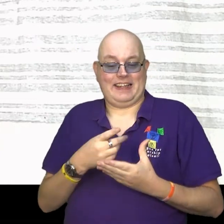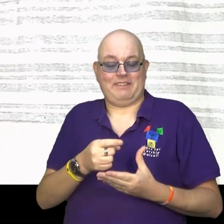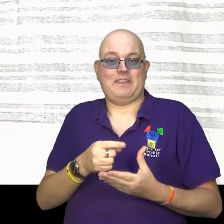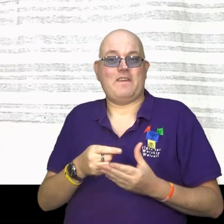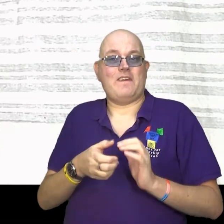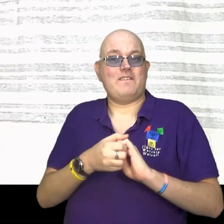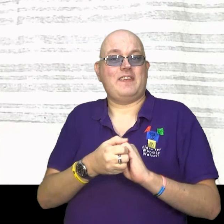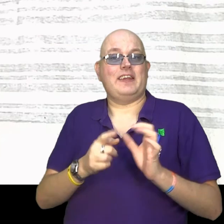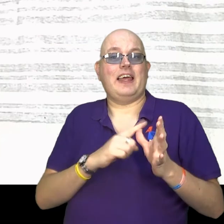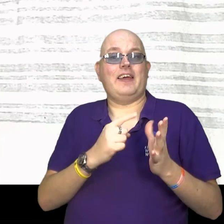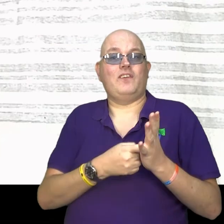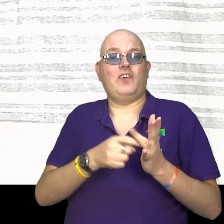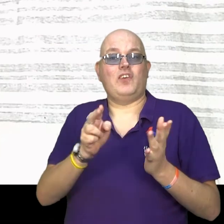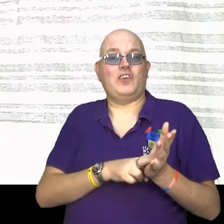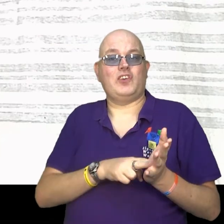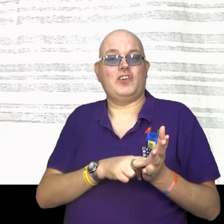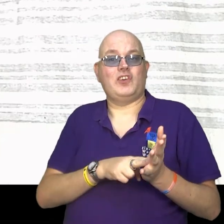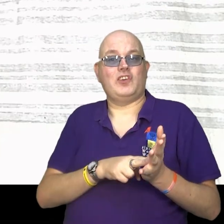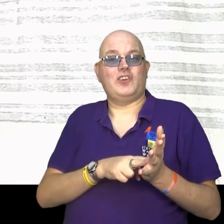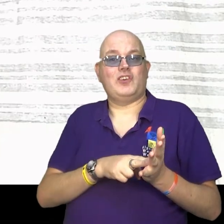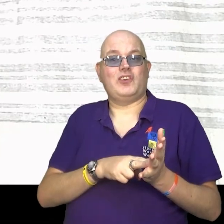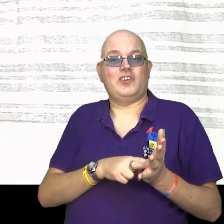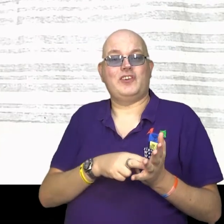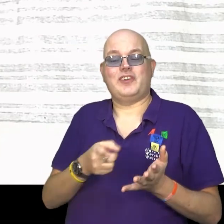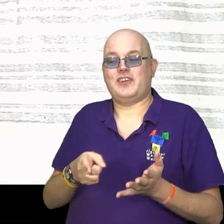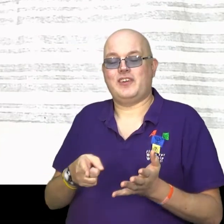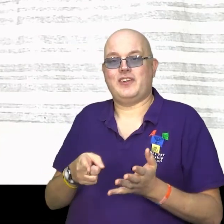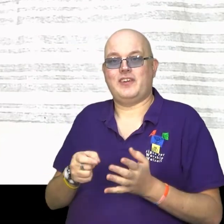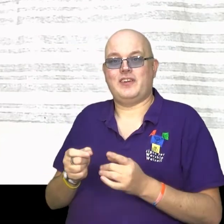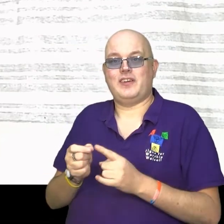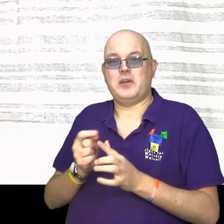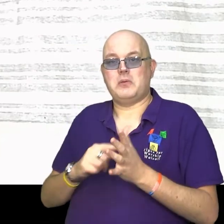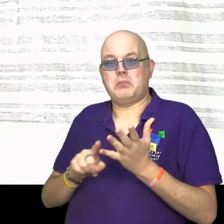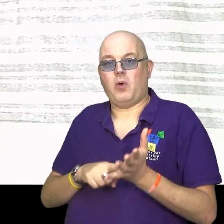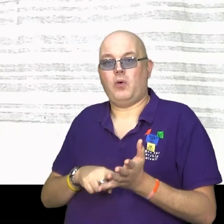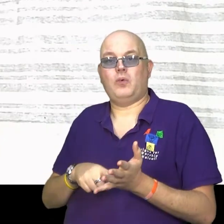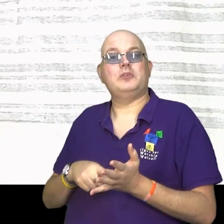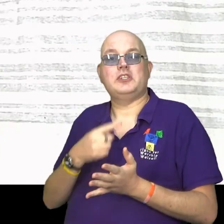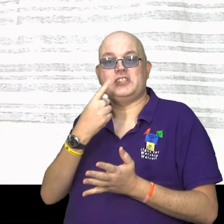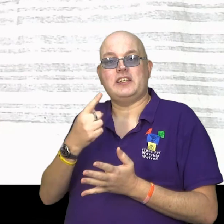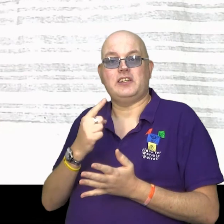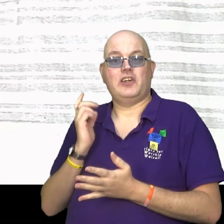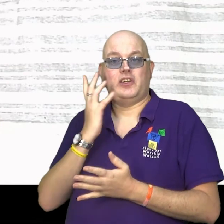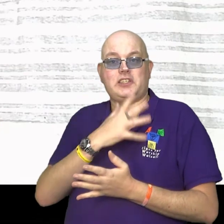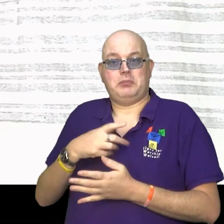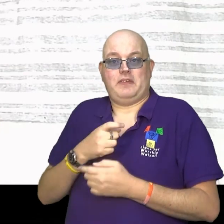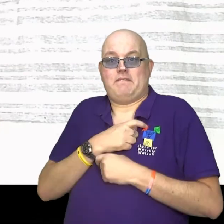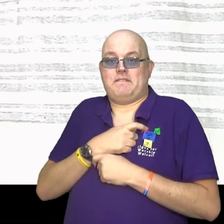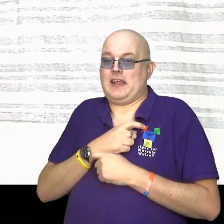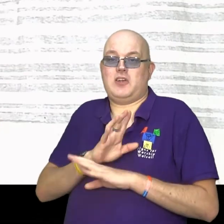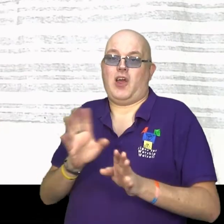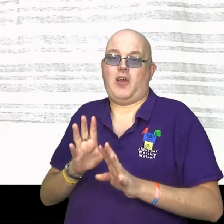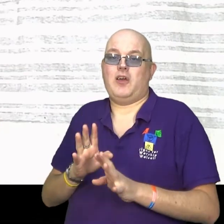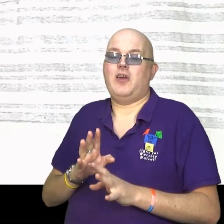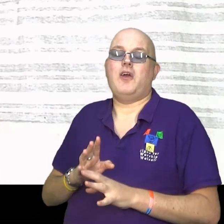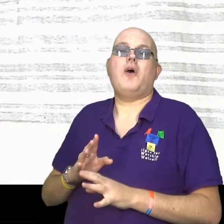God who through the reflections of Paul tells us that, you know, we do not have a spirit of fear, but one